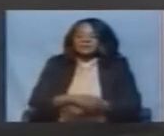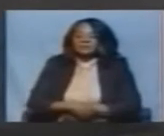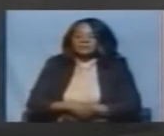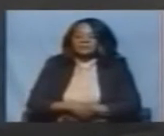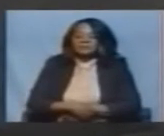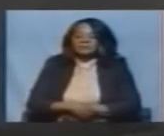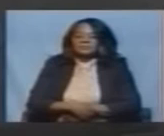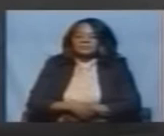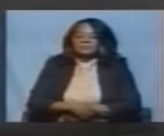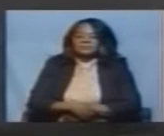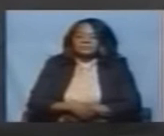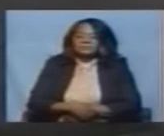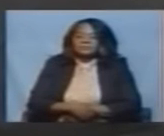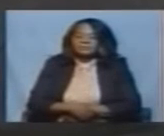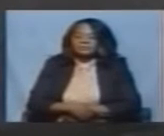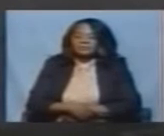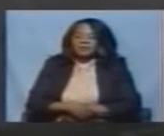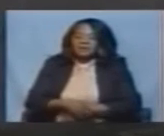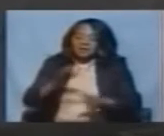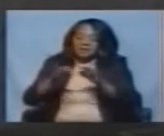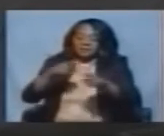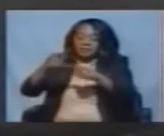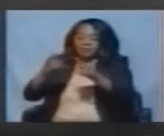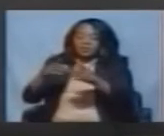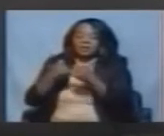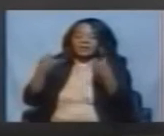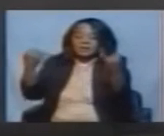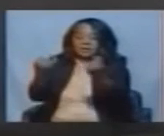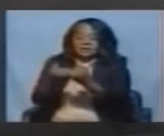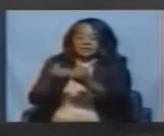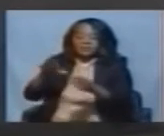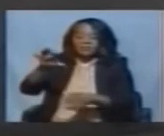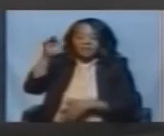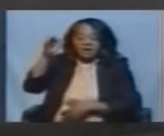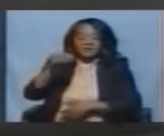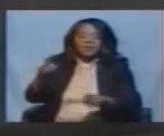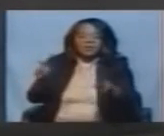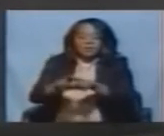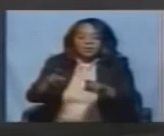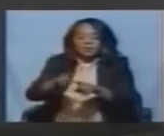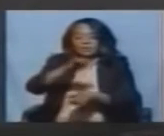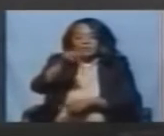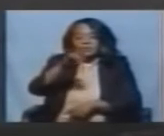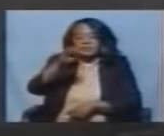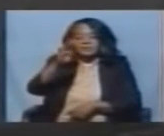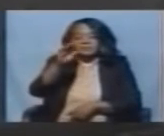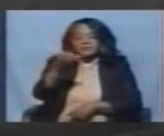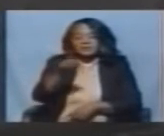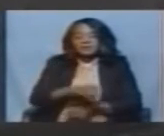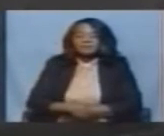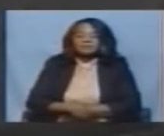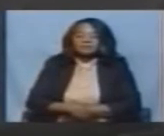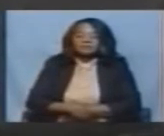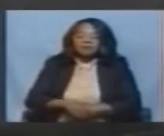the ZPPA website, you'd find the code of conduct. You find it on ZIPS code of conduct. We have